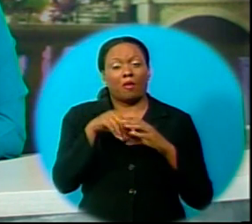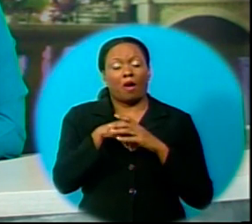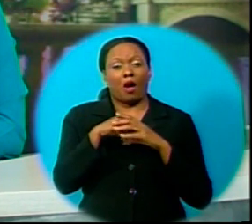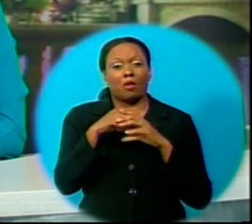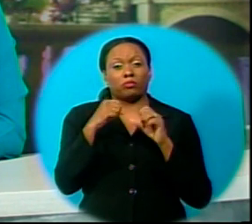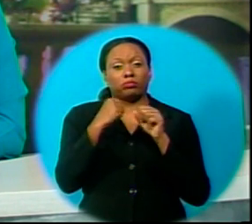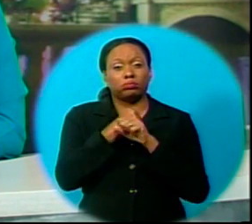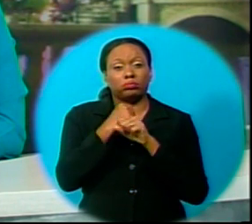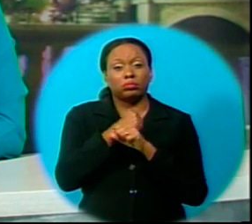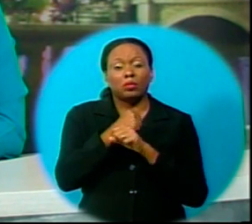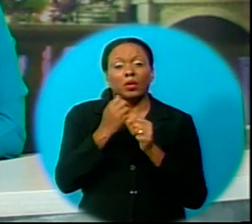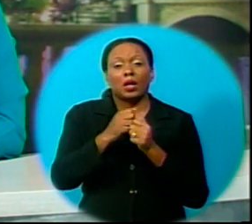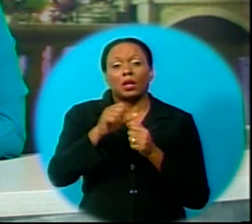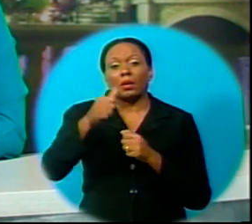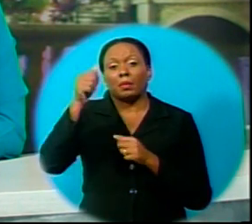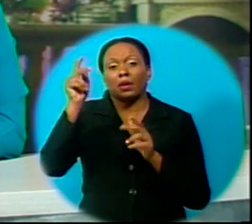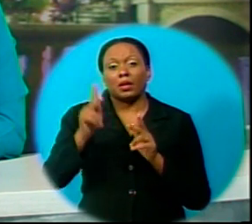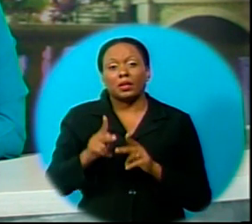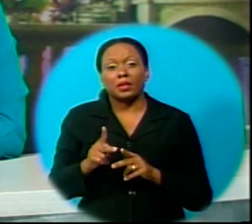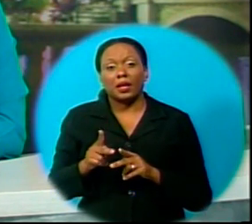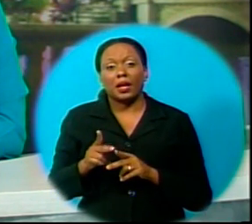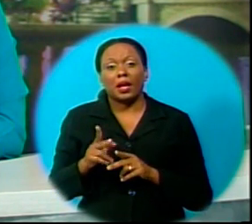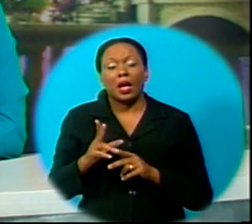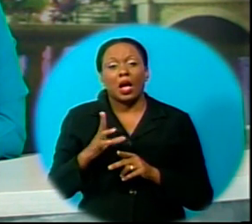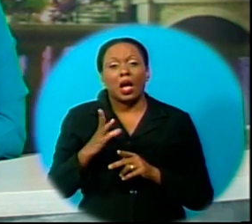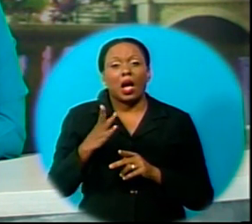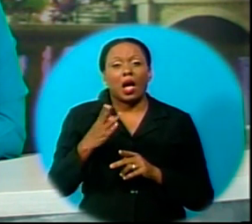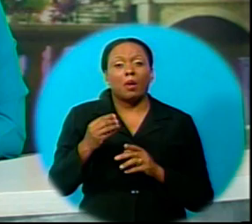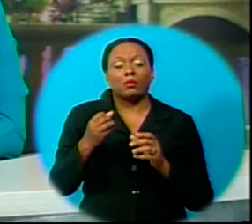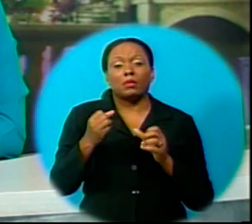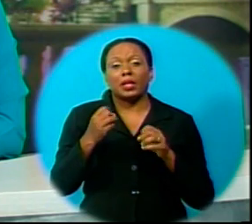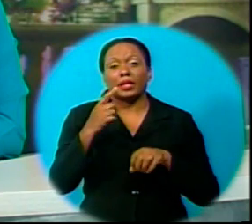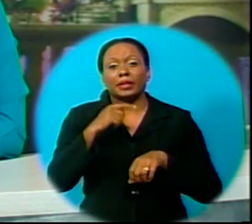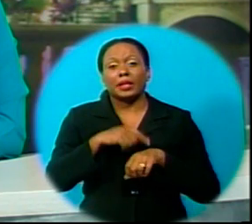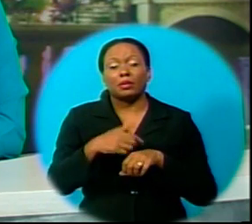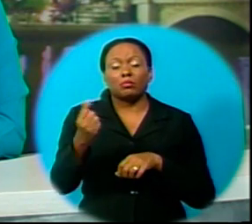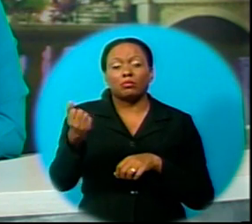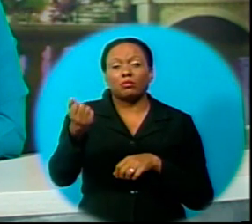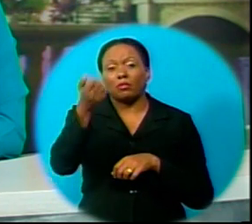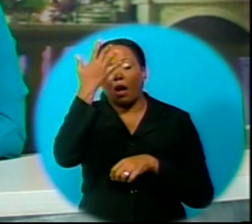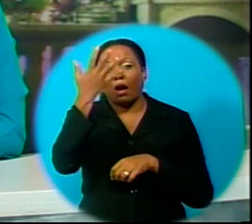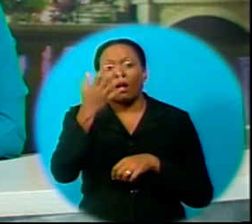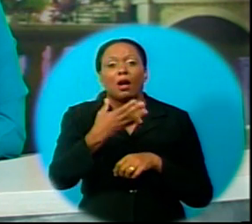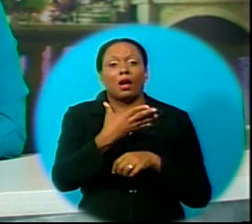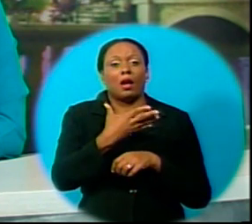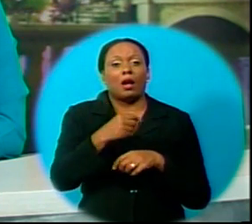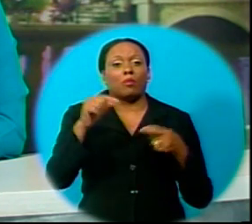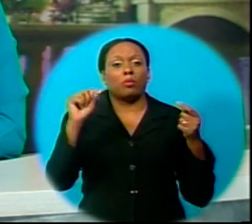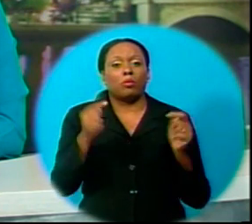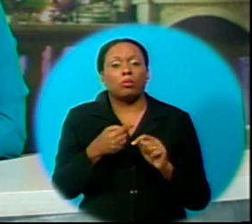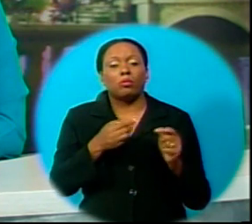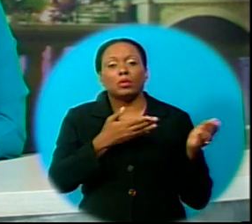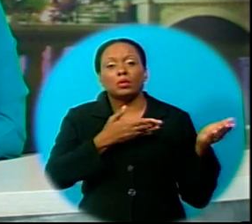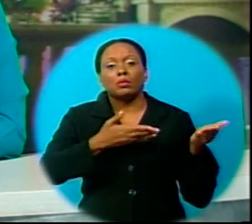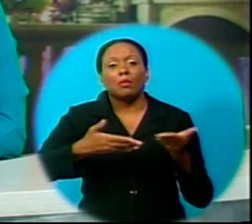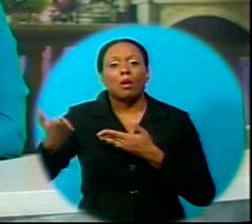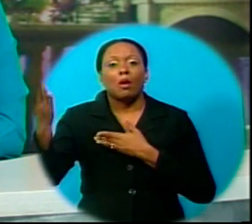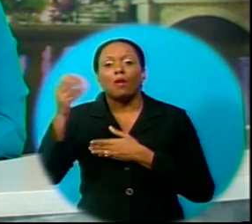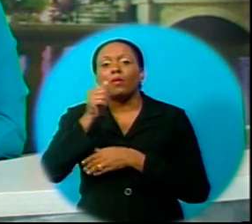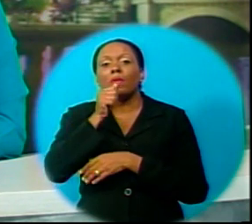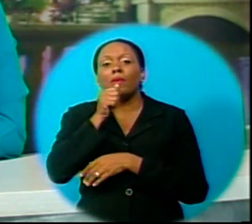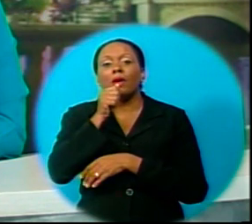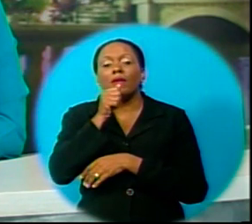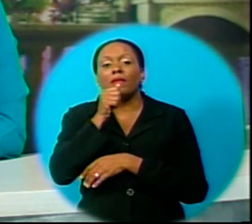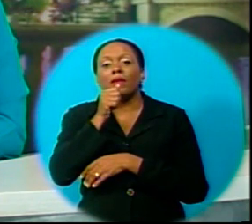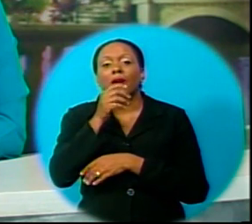with another person when he was struck several times and wounded. He was reportedly taken for private medical treatment and